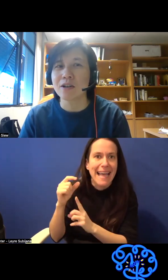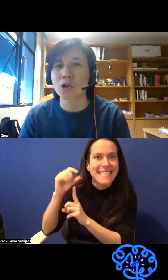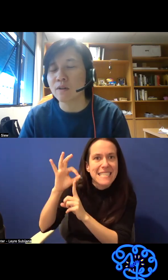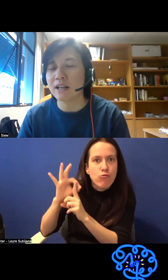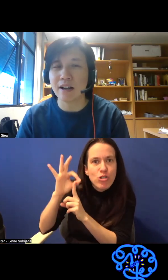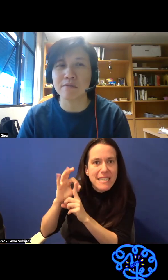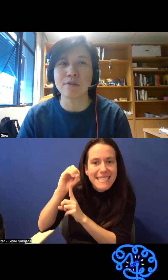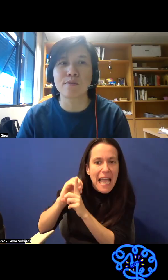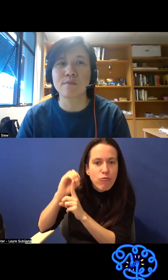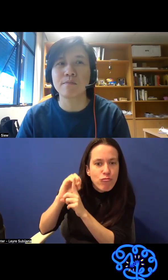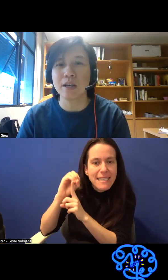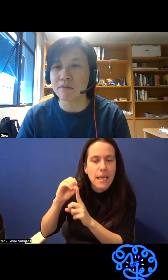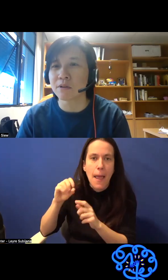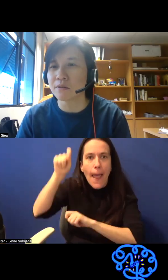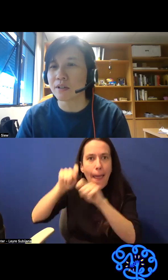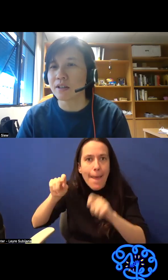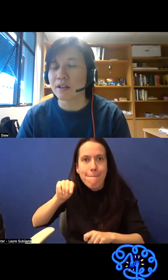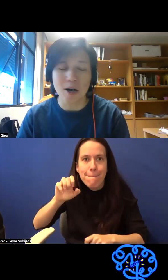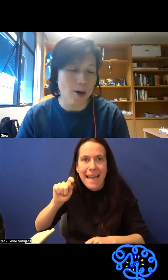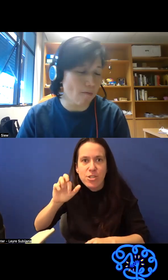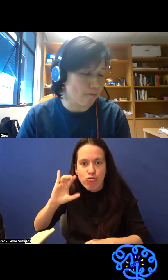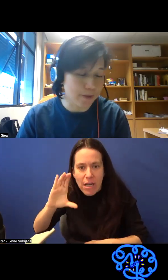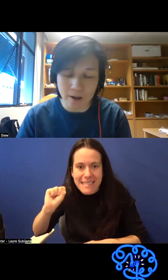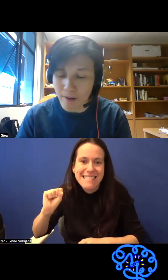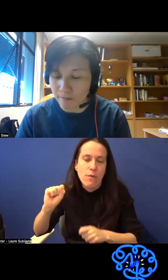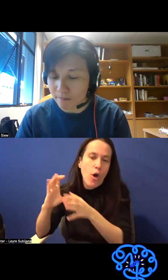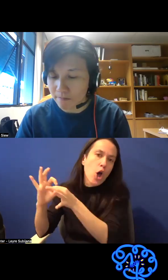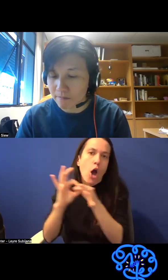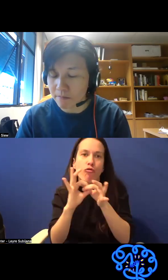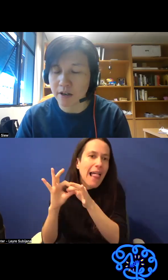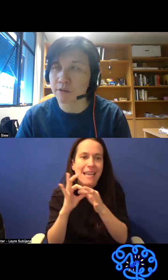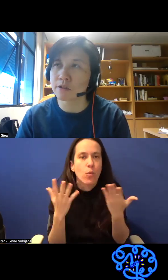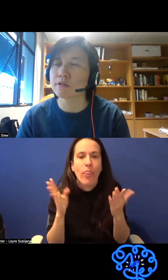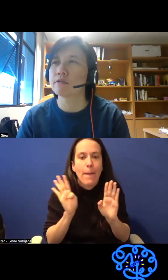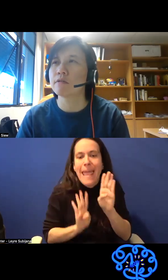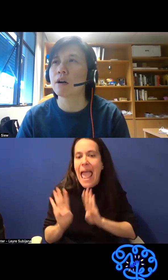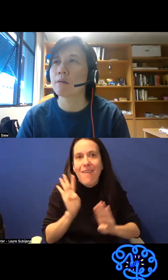and correlate that with behavioral um, um,